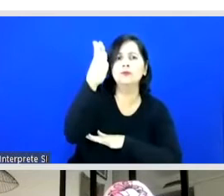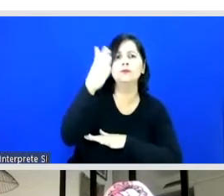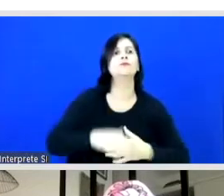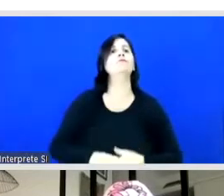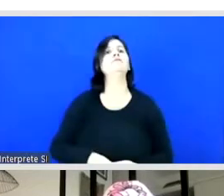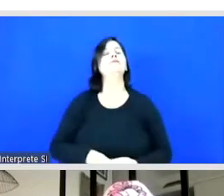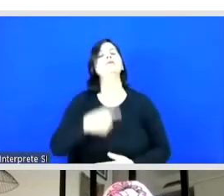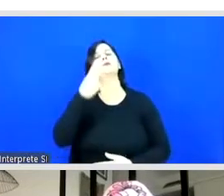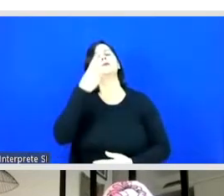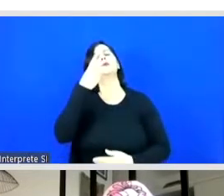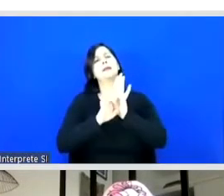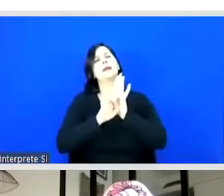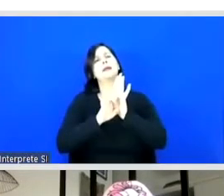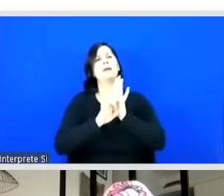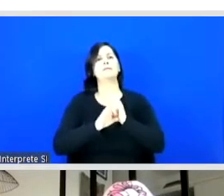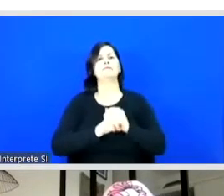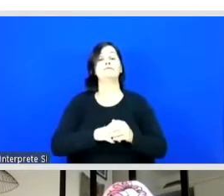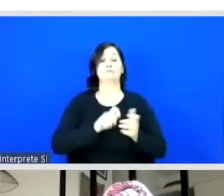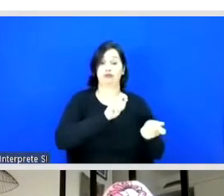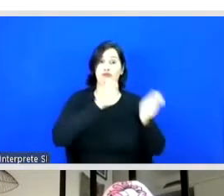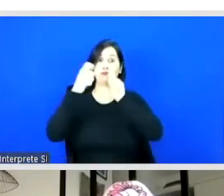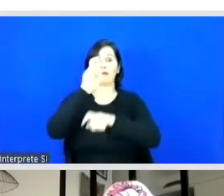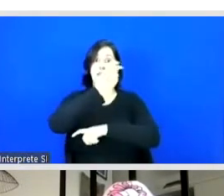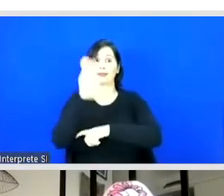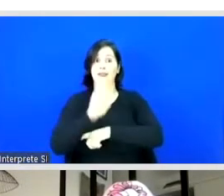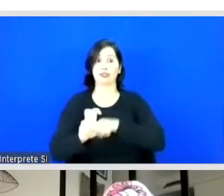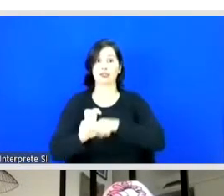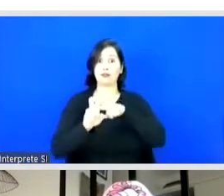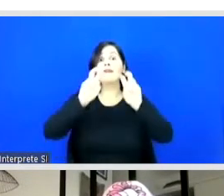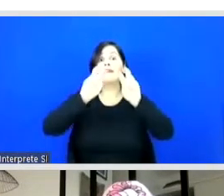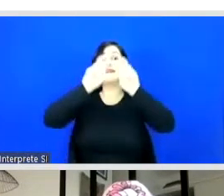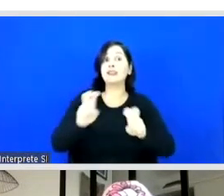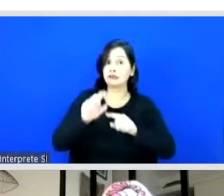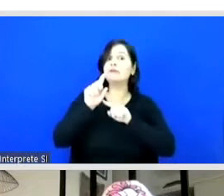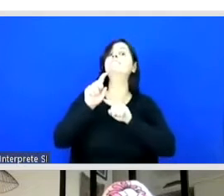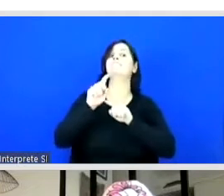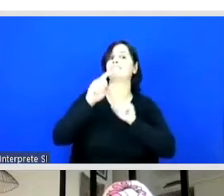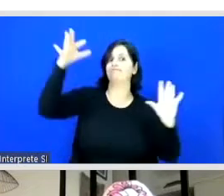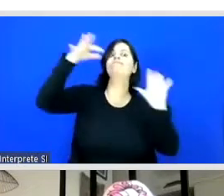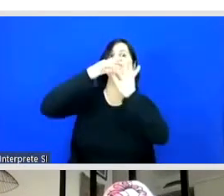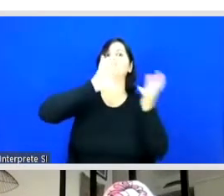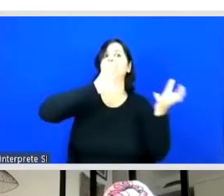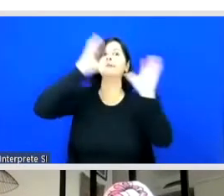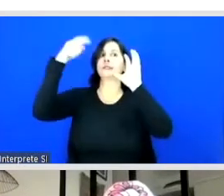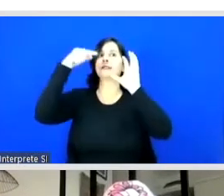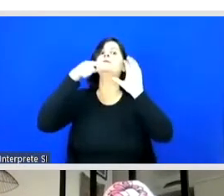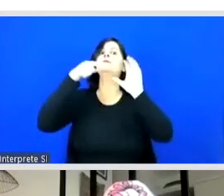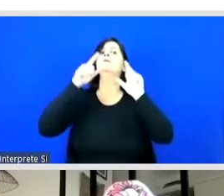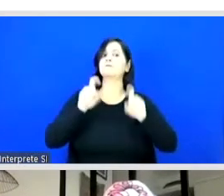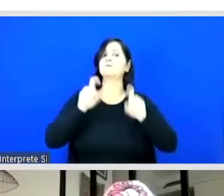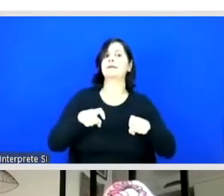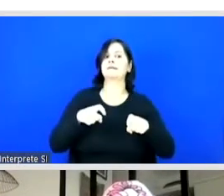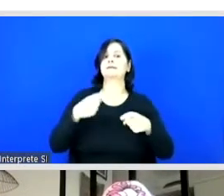the educational system and media here. We're doing a really like a groundbreaking work, trying to really bring